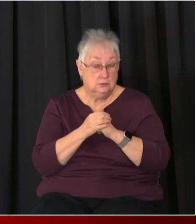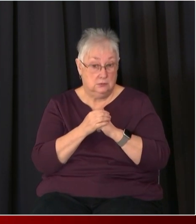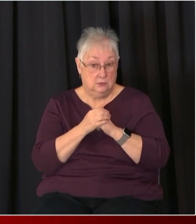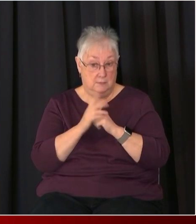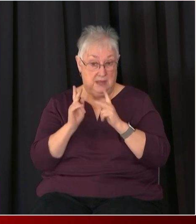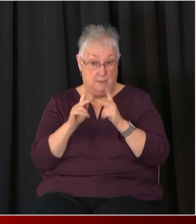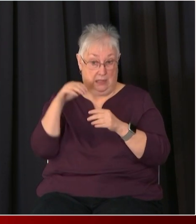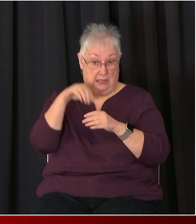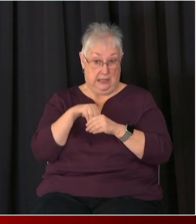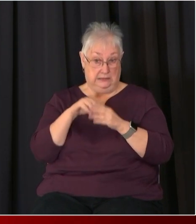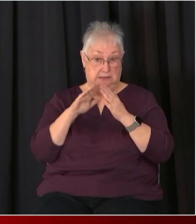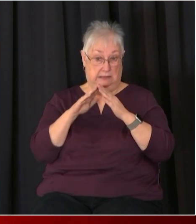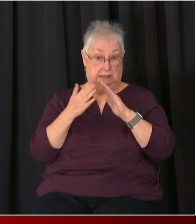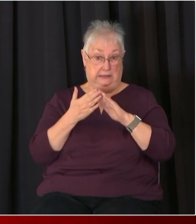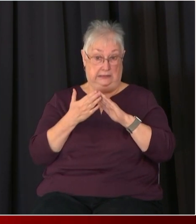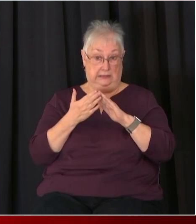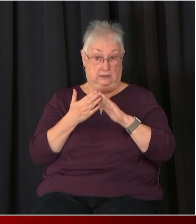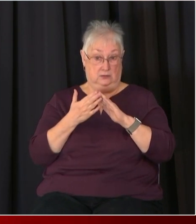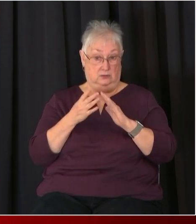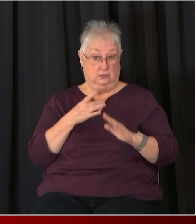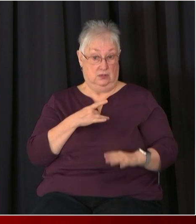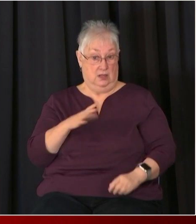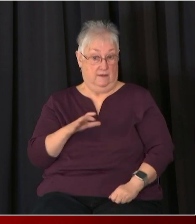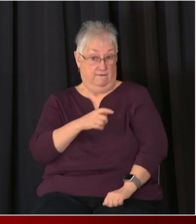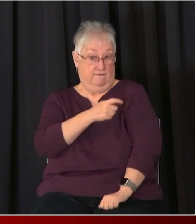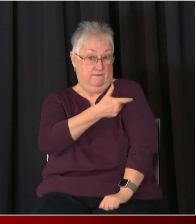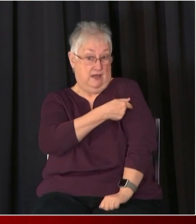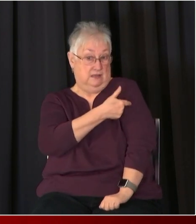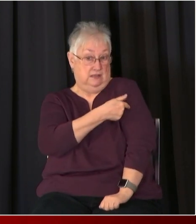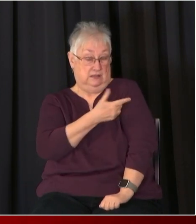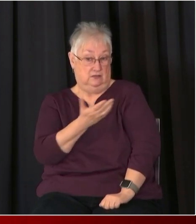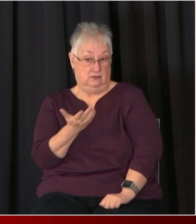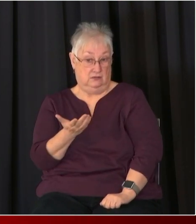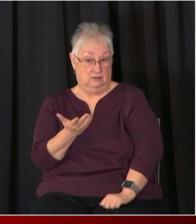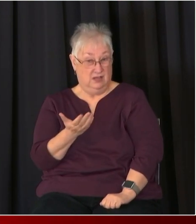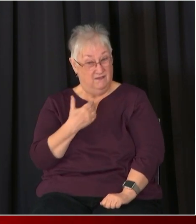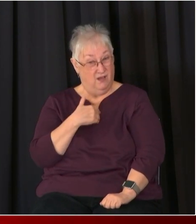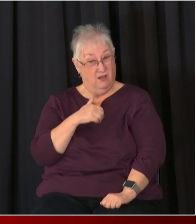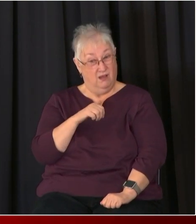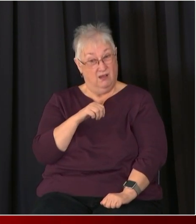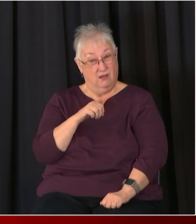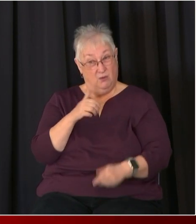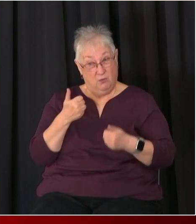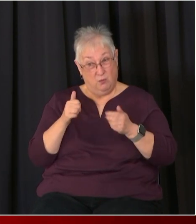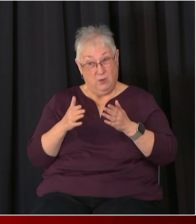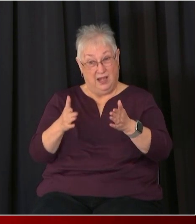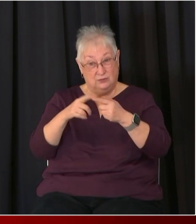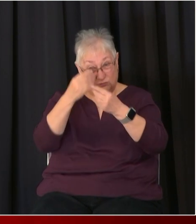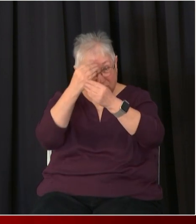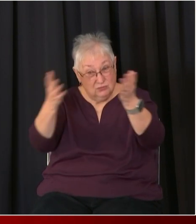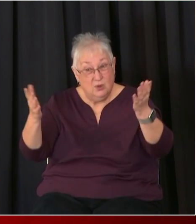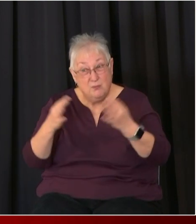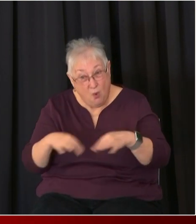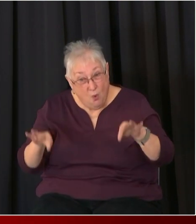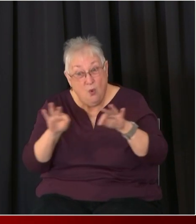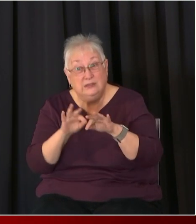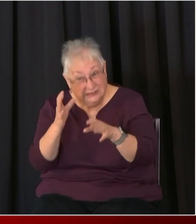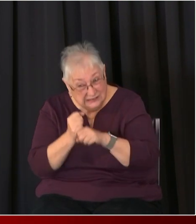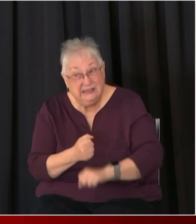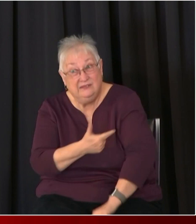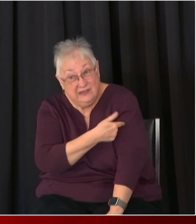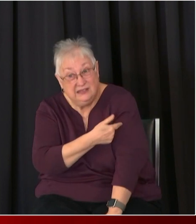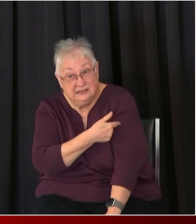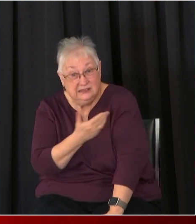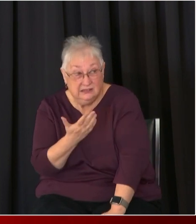are not crazy about vaccines, and why it's important for them to get the vaccine? Yeah, go ahead,